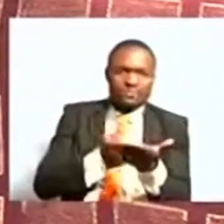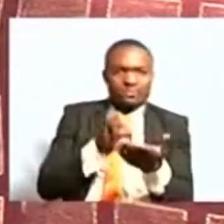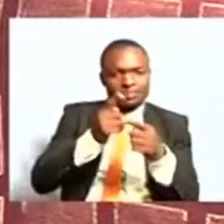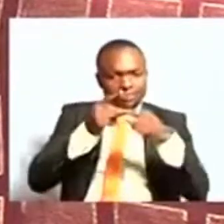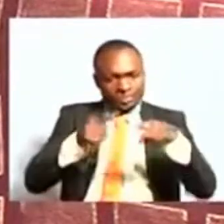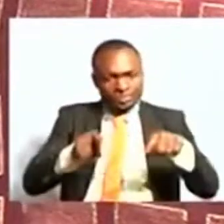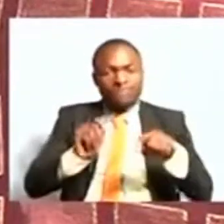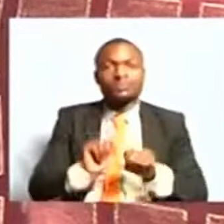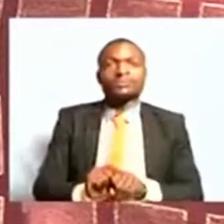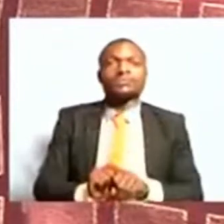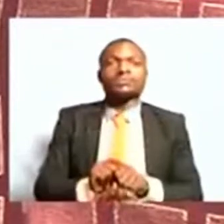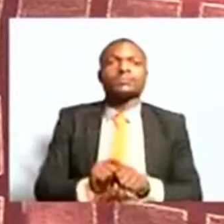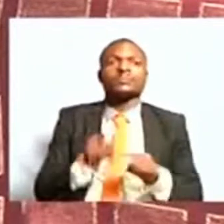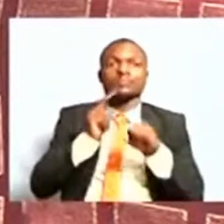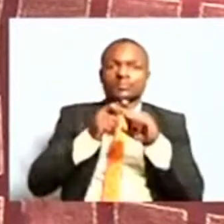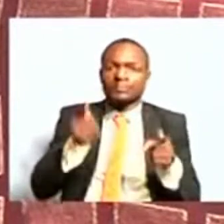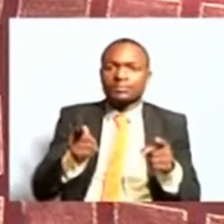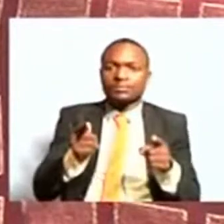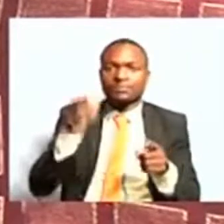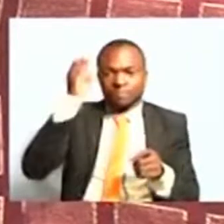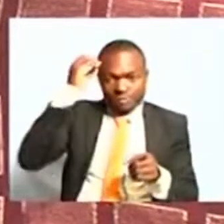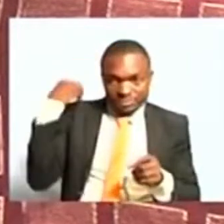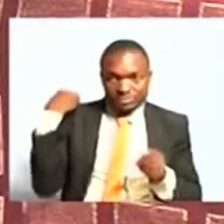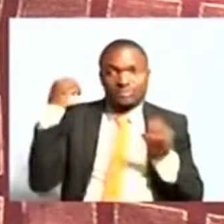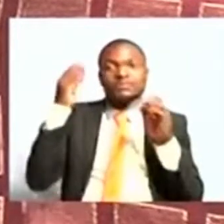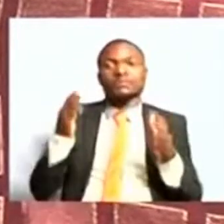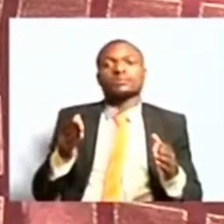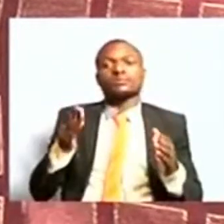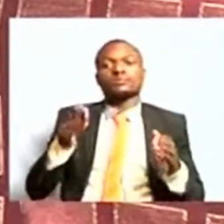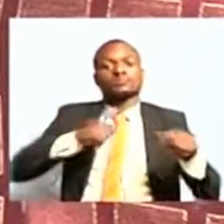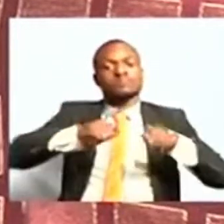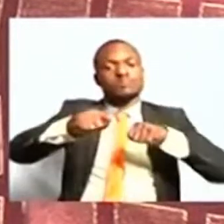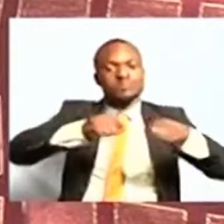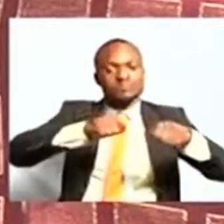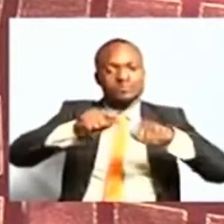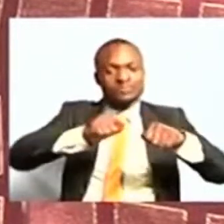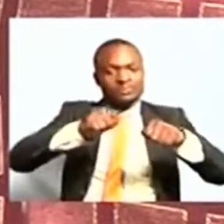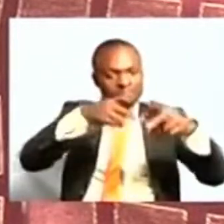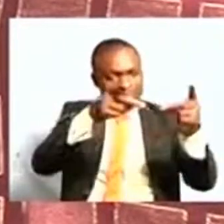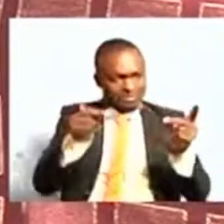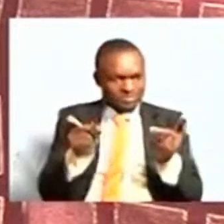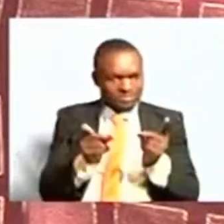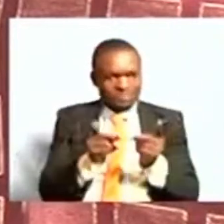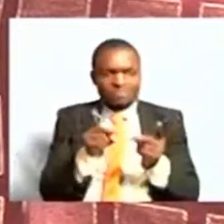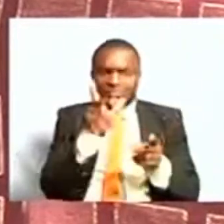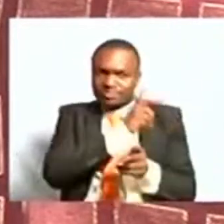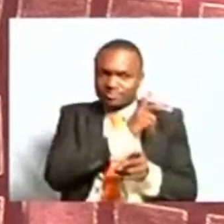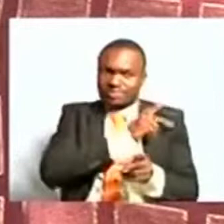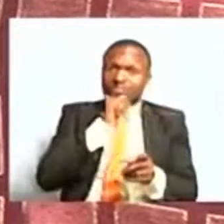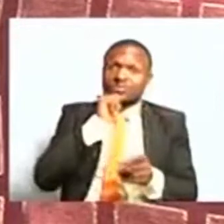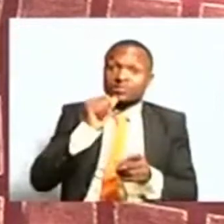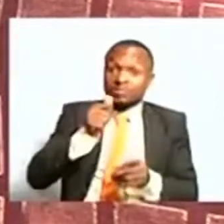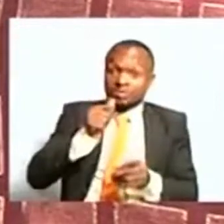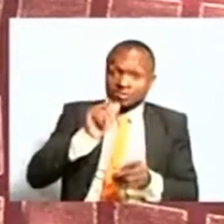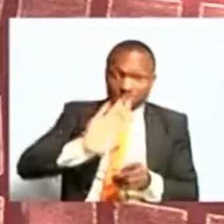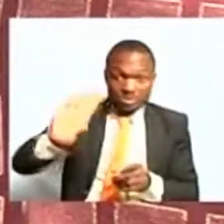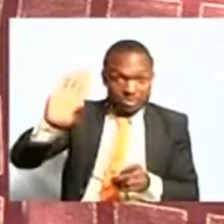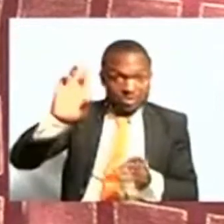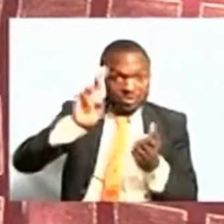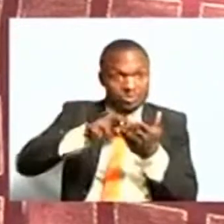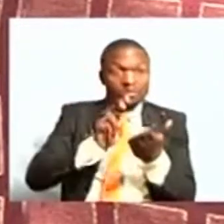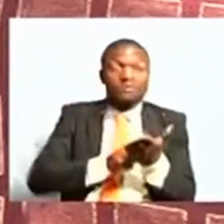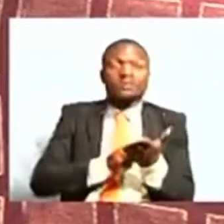achitike nifi nefi. But he says he was the officer in charge of some no, station. but it's not him who is reporting. He's reporting on